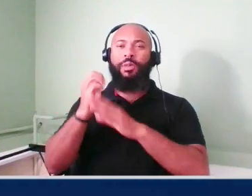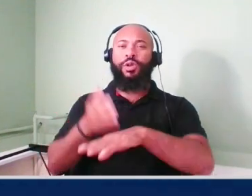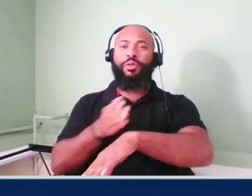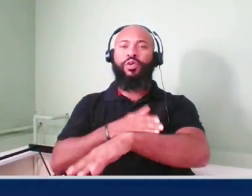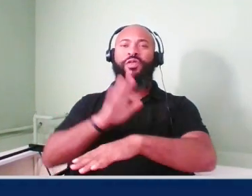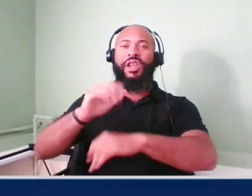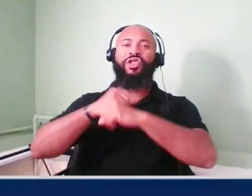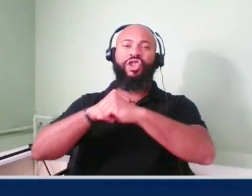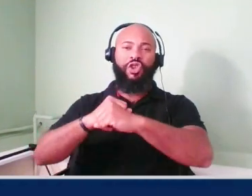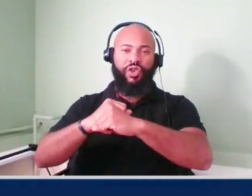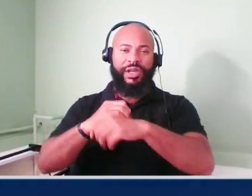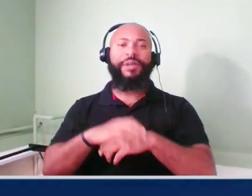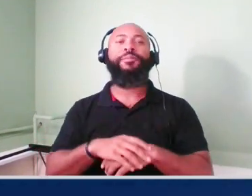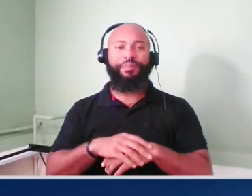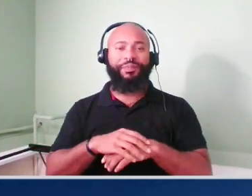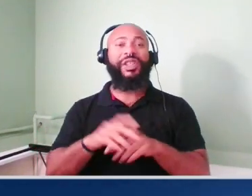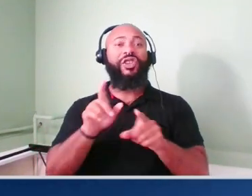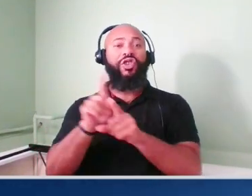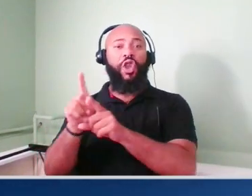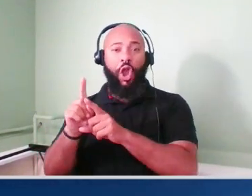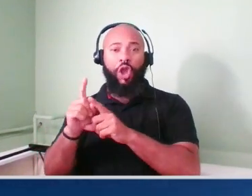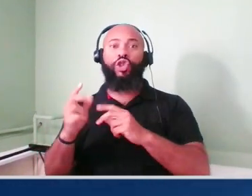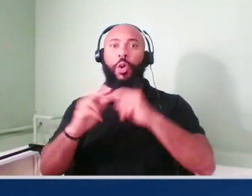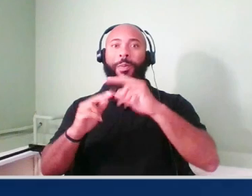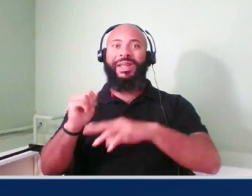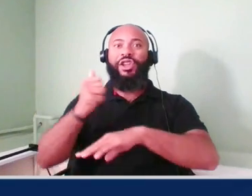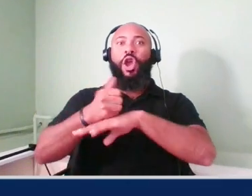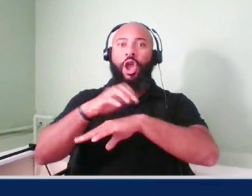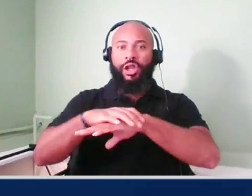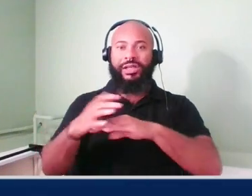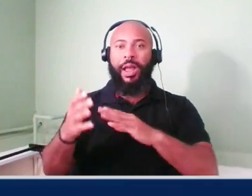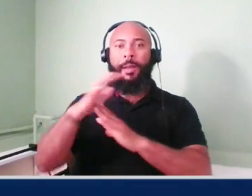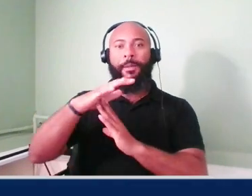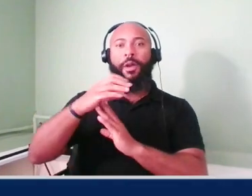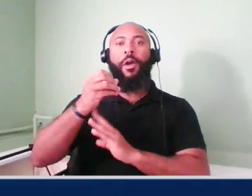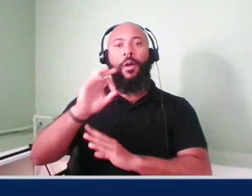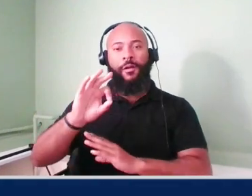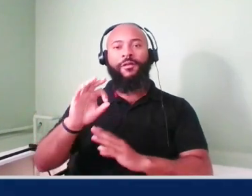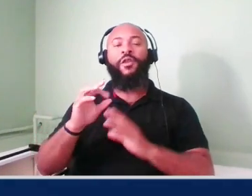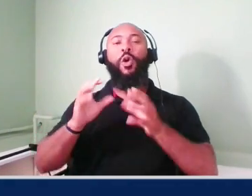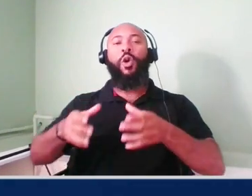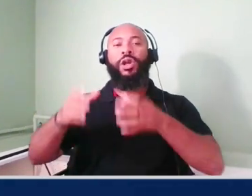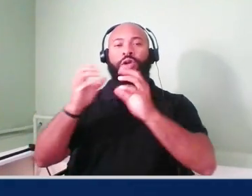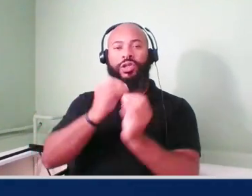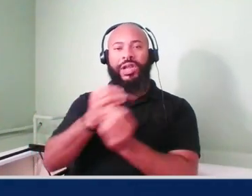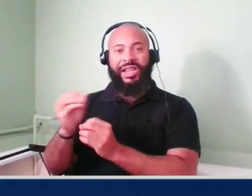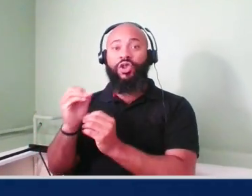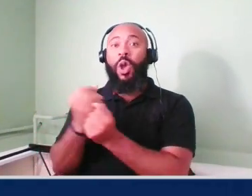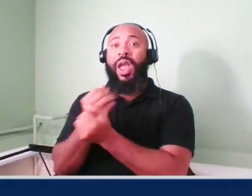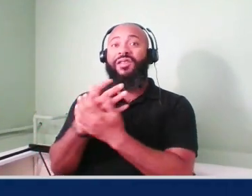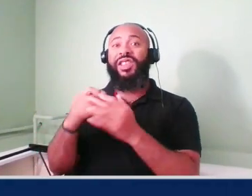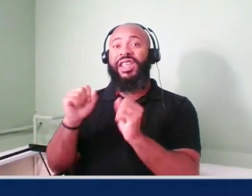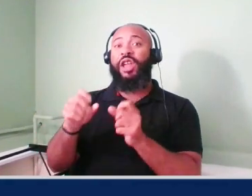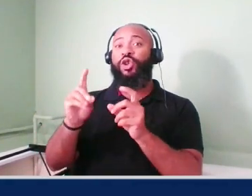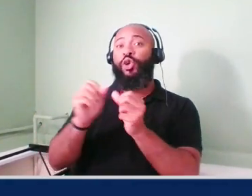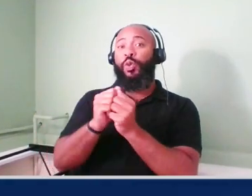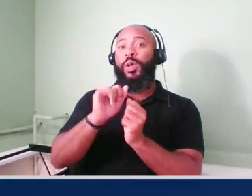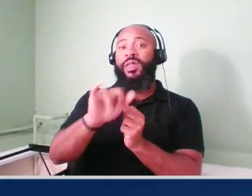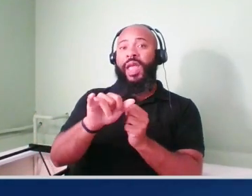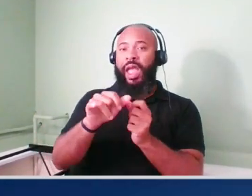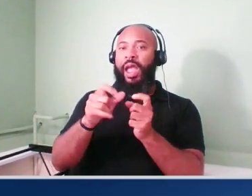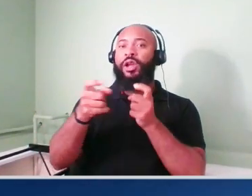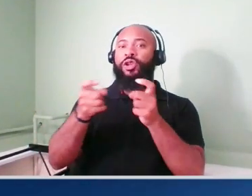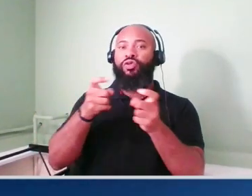actually built on top of organizations. So everything that you get with organizations, you can do it with Control Tower as well. And Gigi, I don't want to go too far